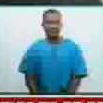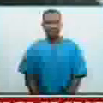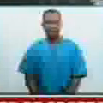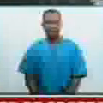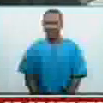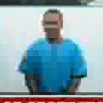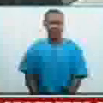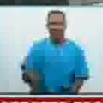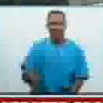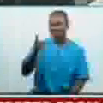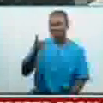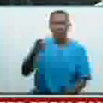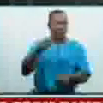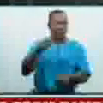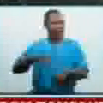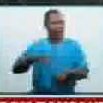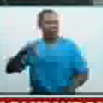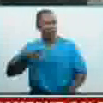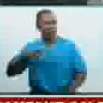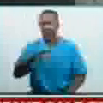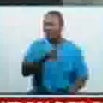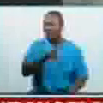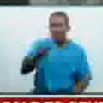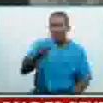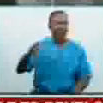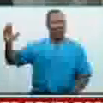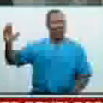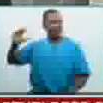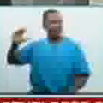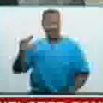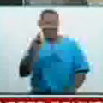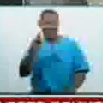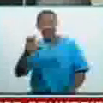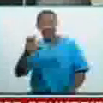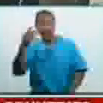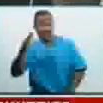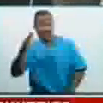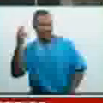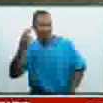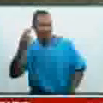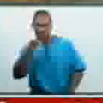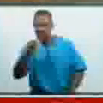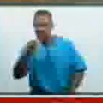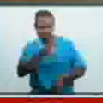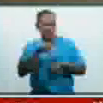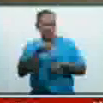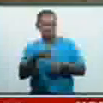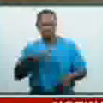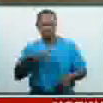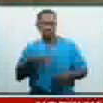It was a significant moment, not only in the history of the Ghana Broadcasting Corporation, but the nation as